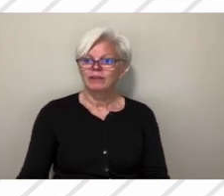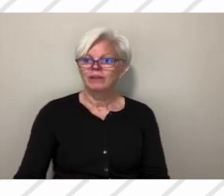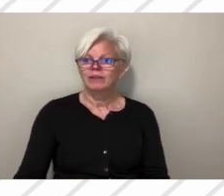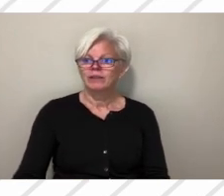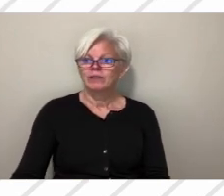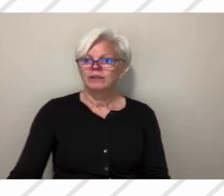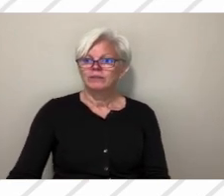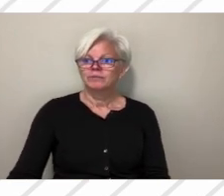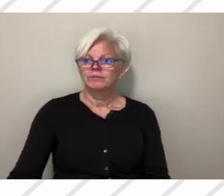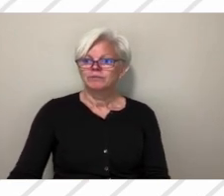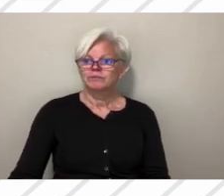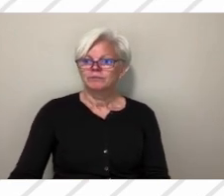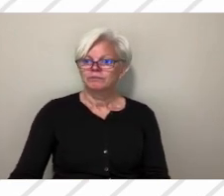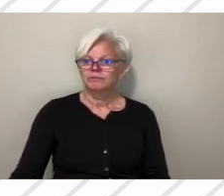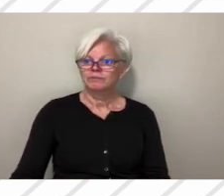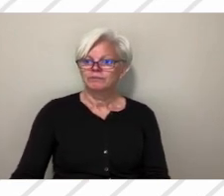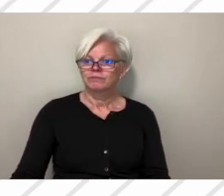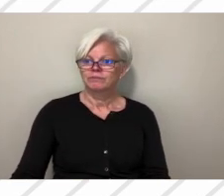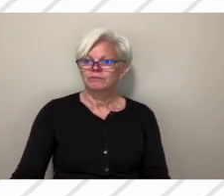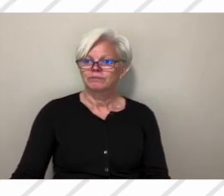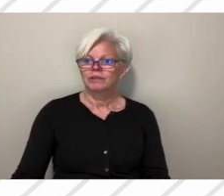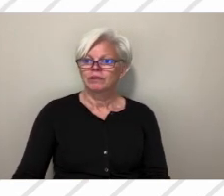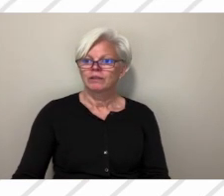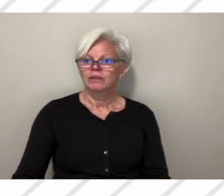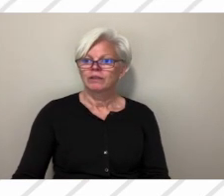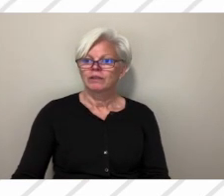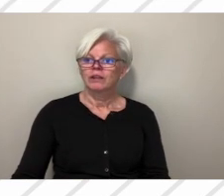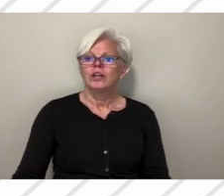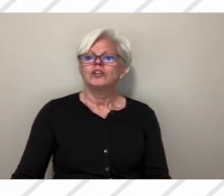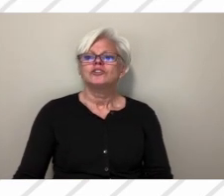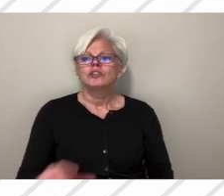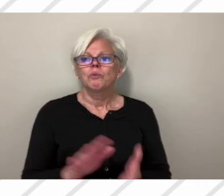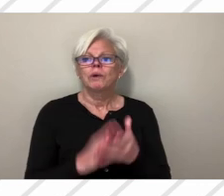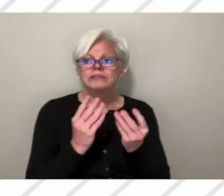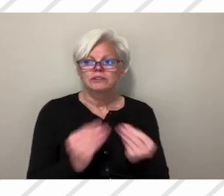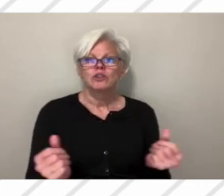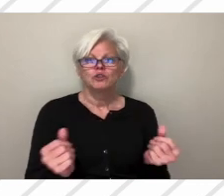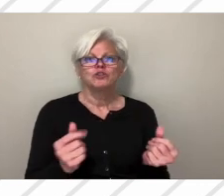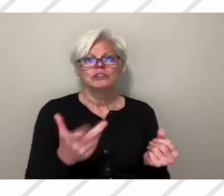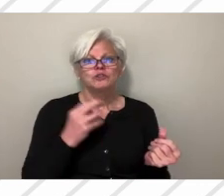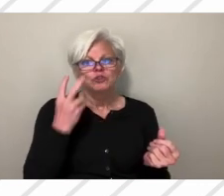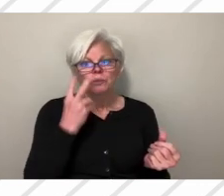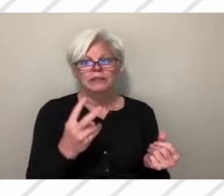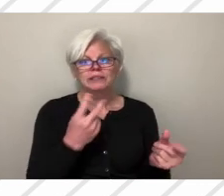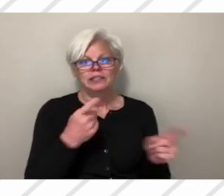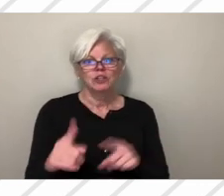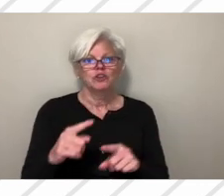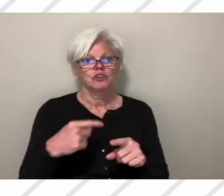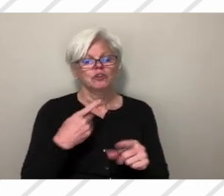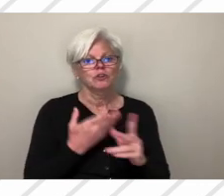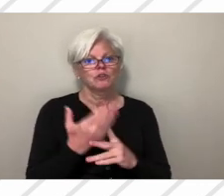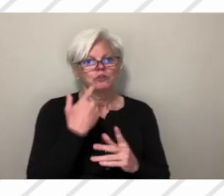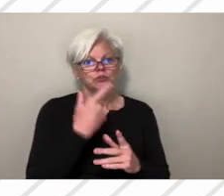What are the solutions that both of you want to see occur in research and storytelling?